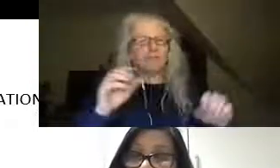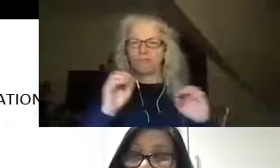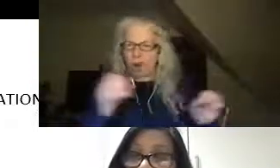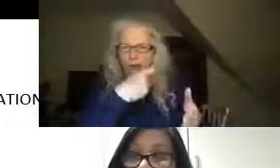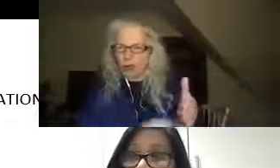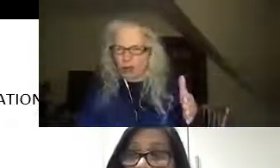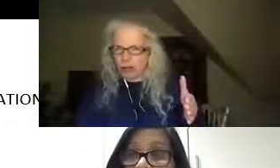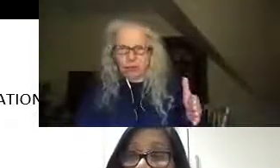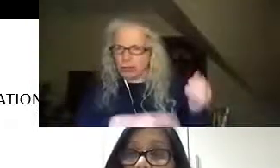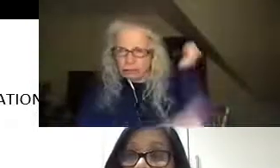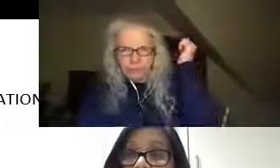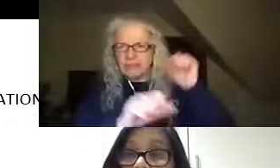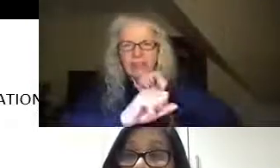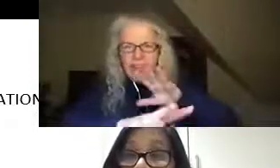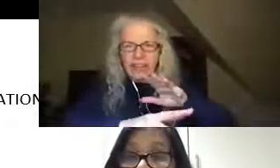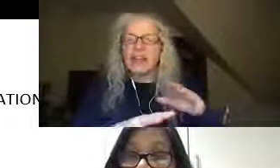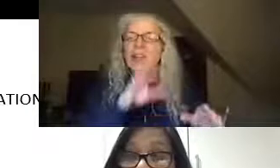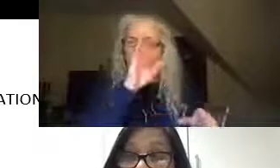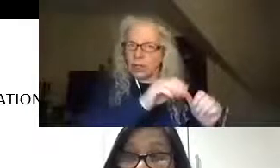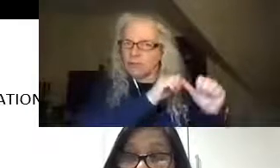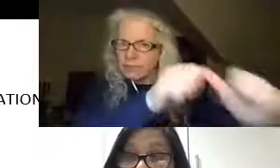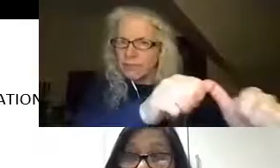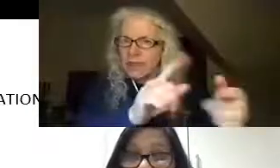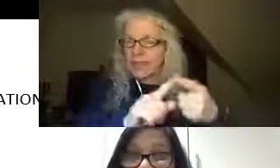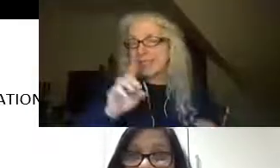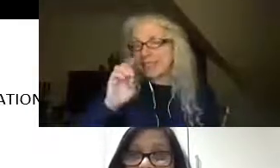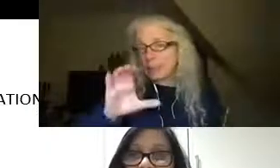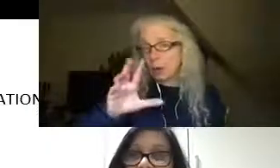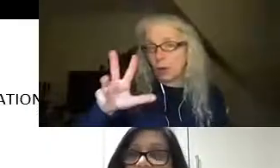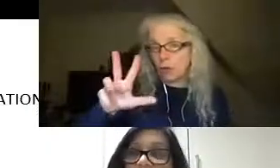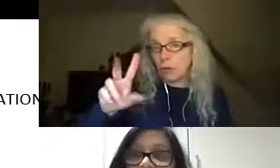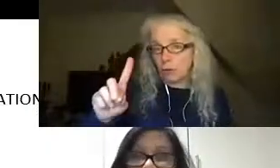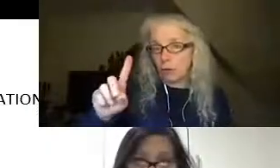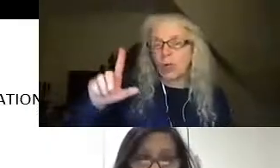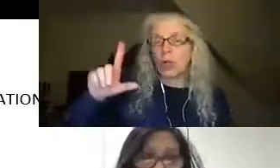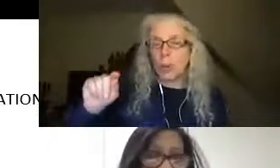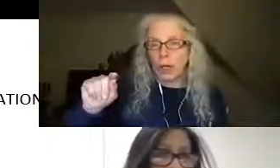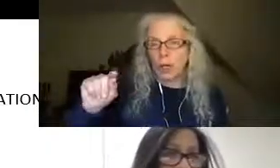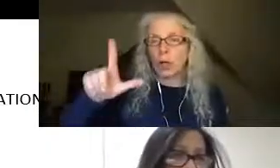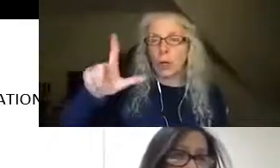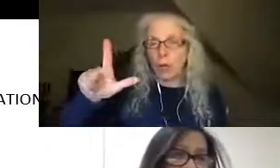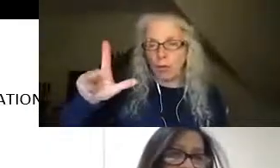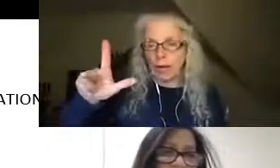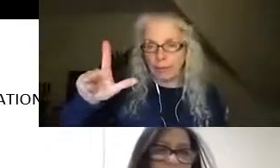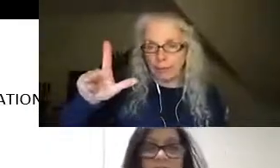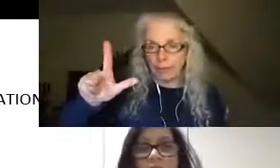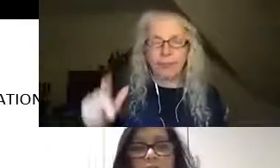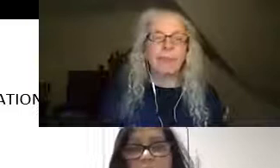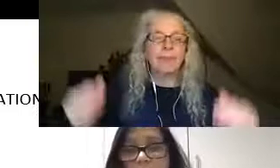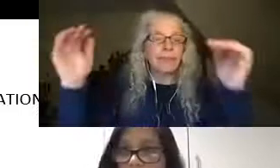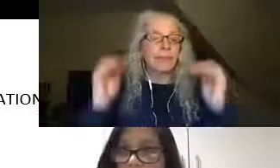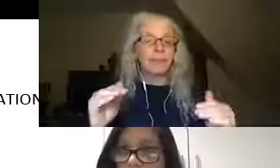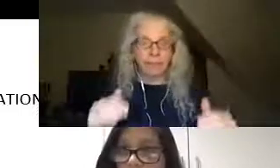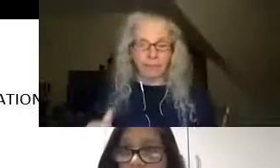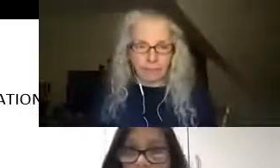to continue until December 31st of 2023. Next slide, thank you. So the